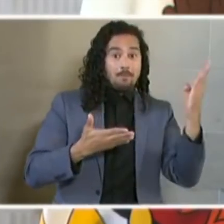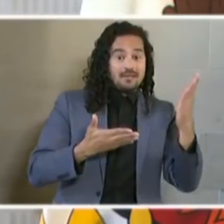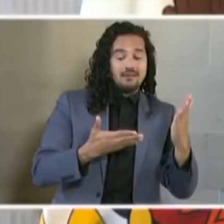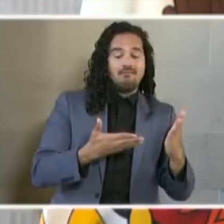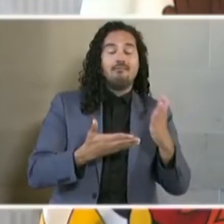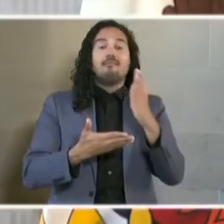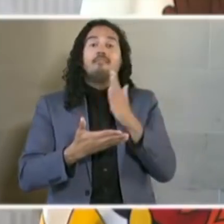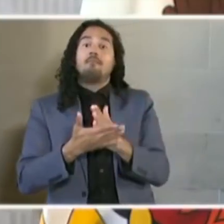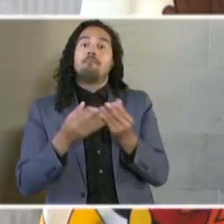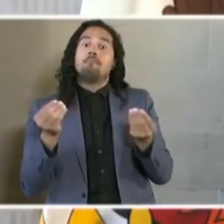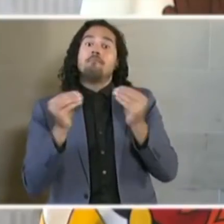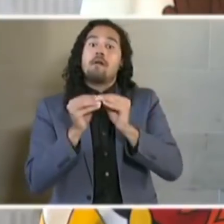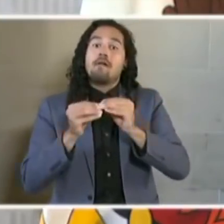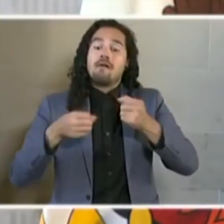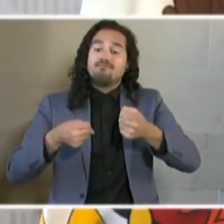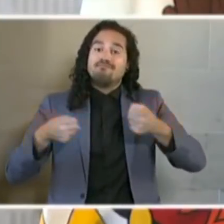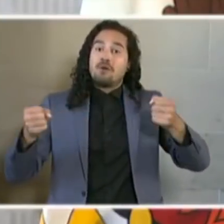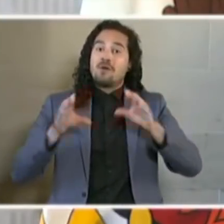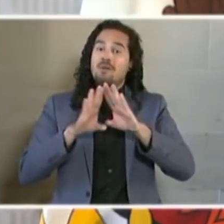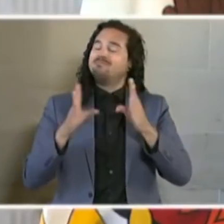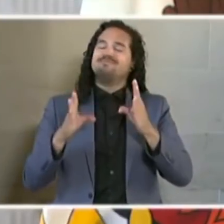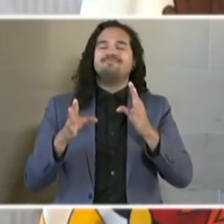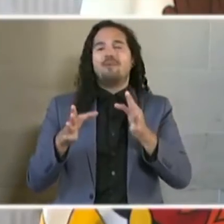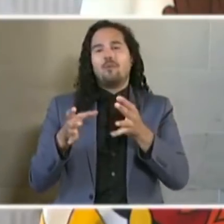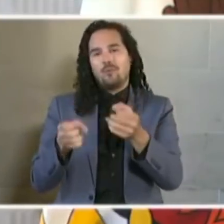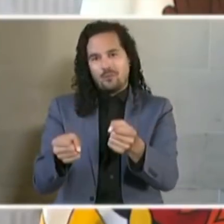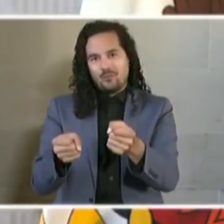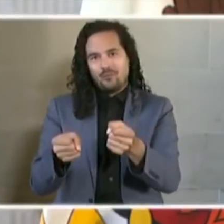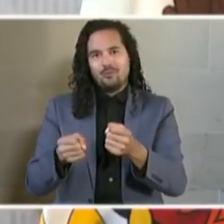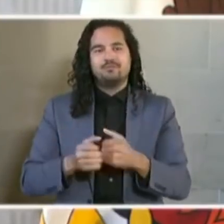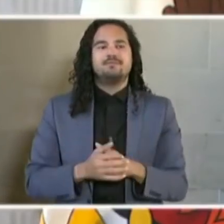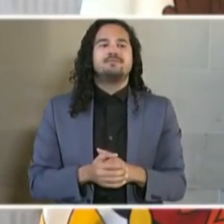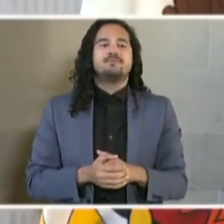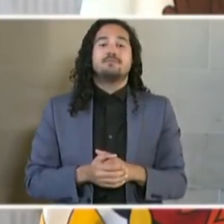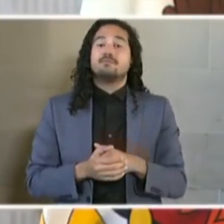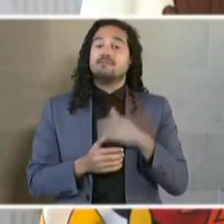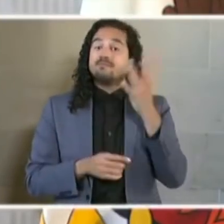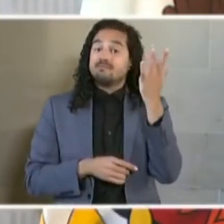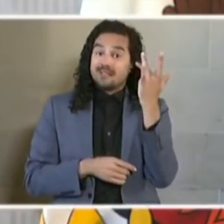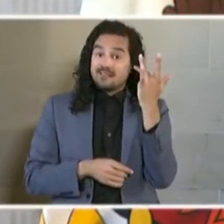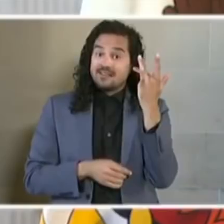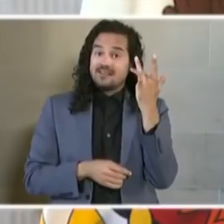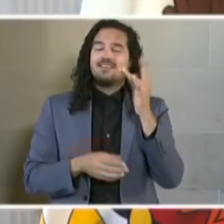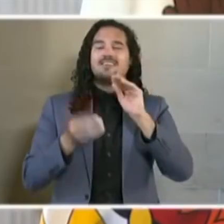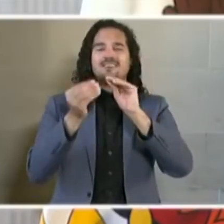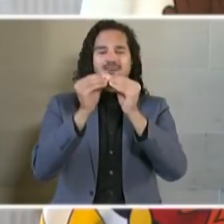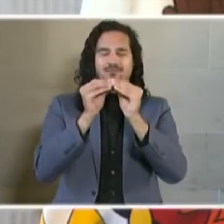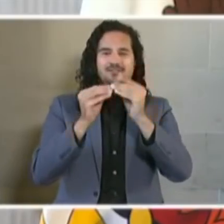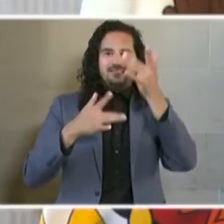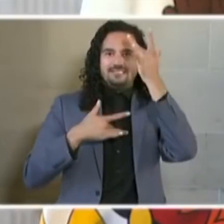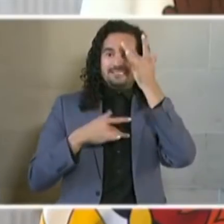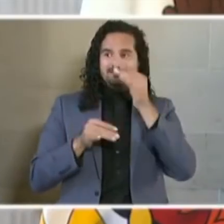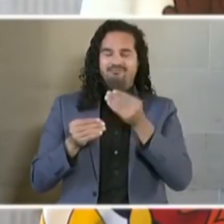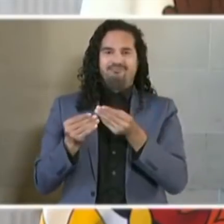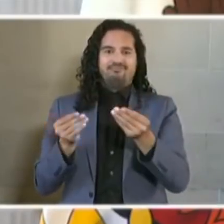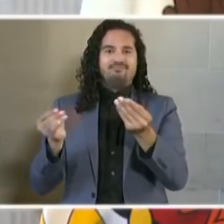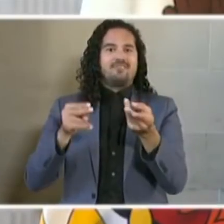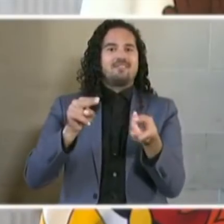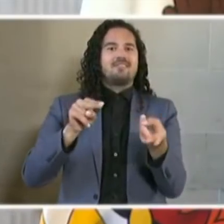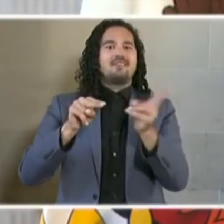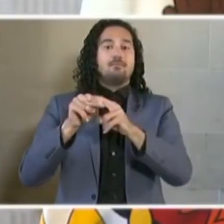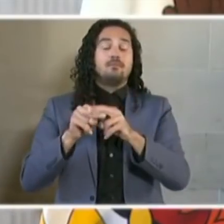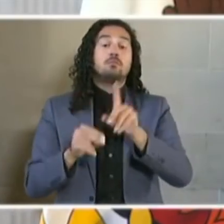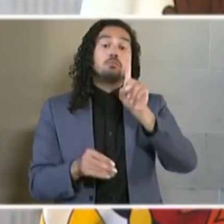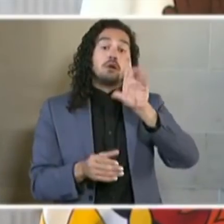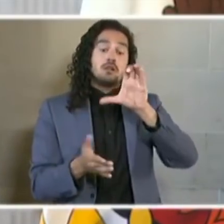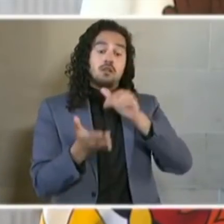this is because in the last 2 weeks, our case rate has gone from about 3 per 100,000